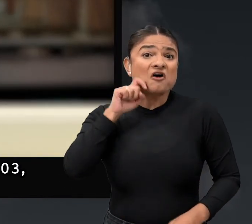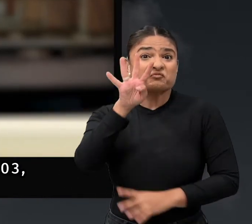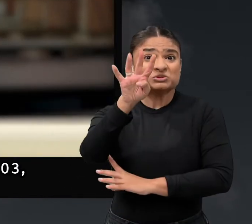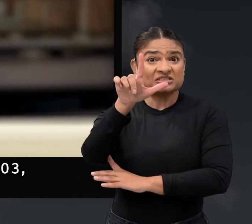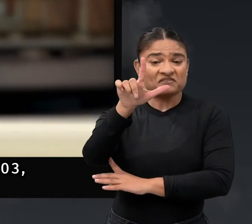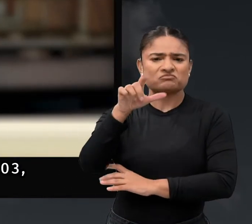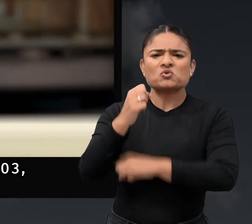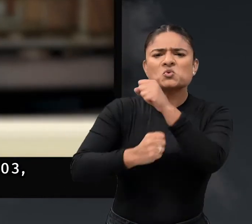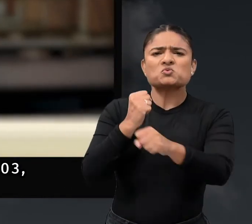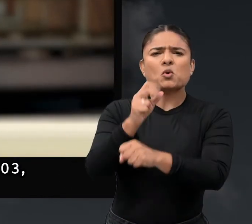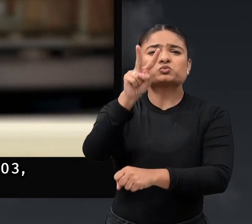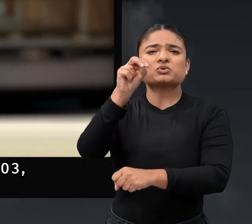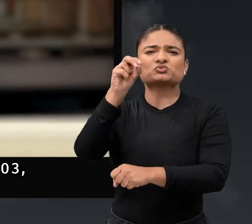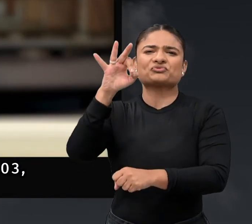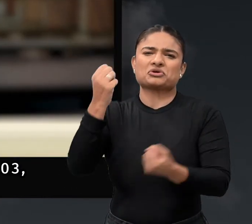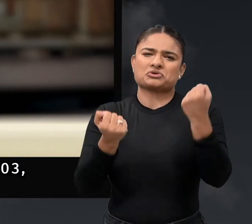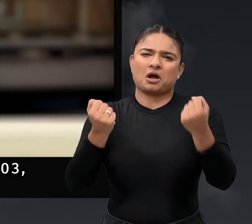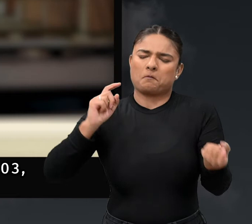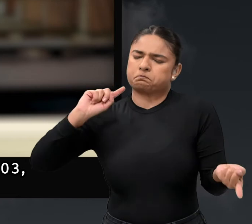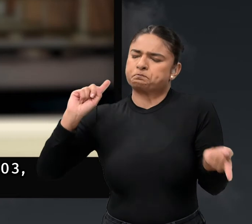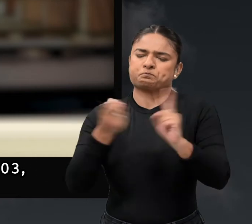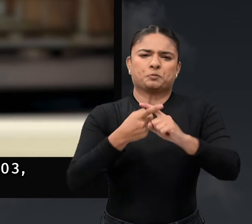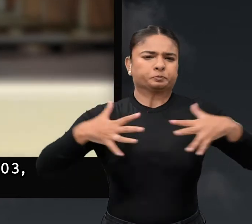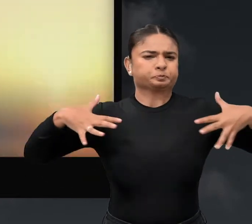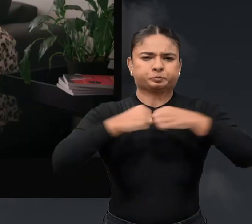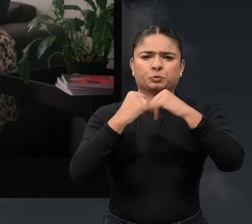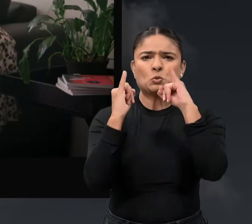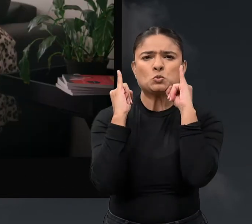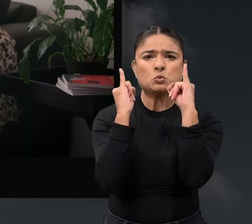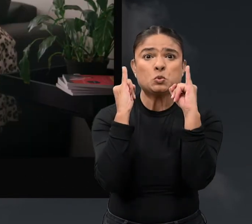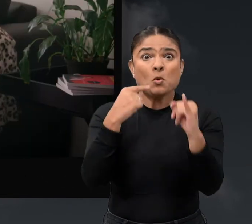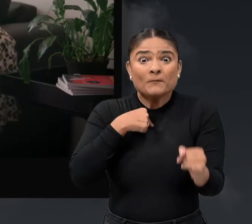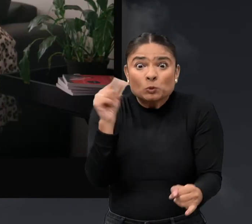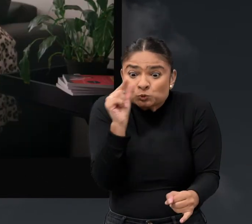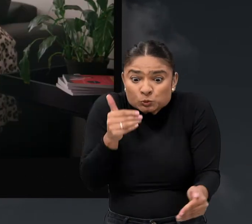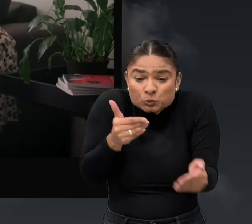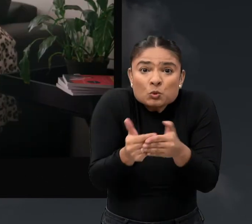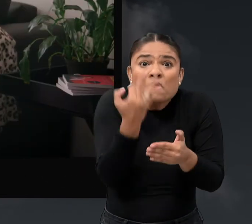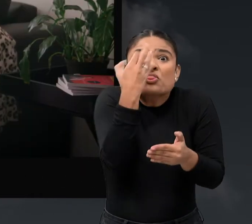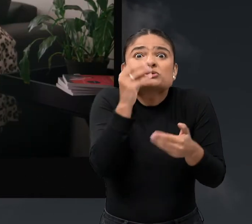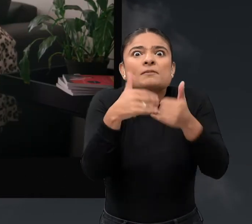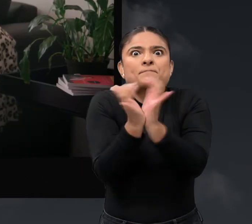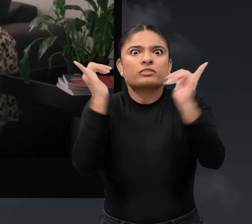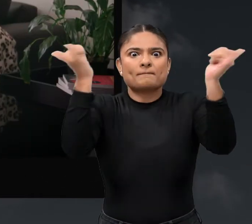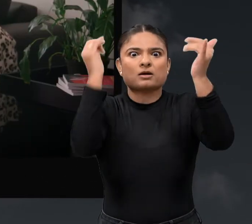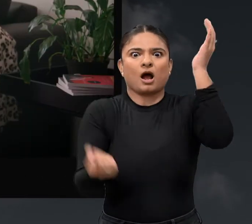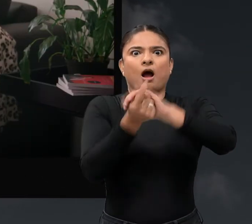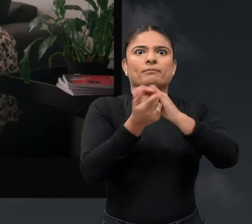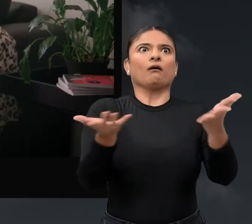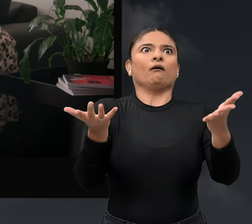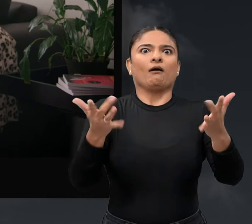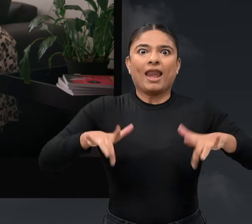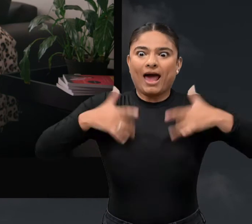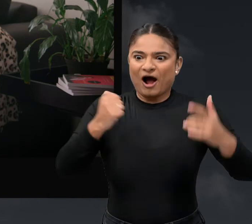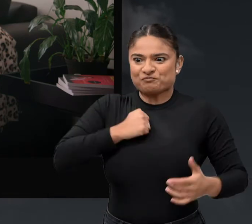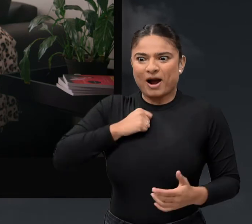I'm 47 and I had my car accident in 2003 when I was approaching my 30th birthday. And life was